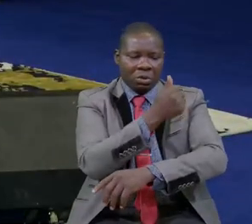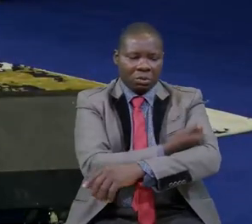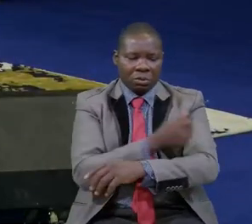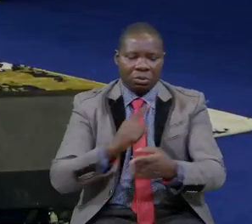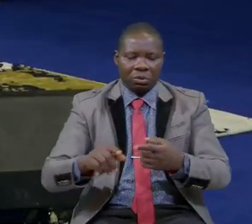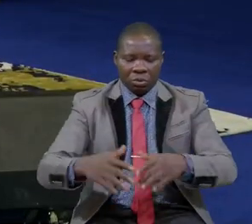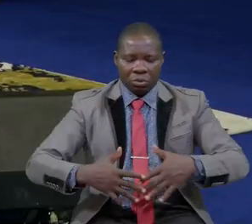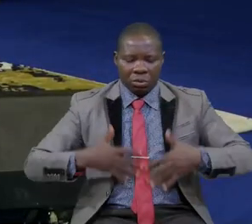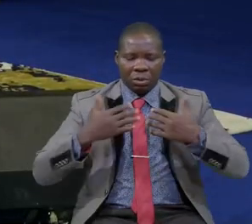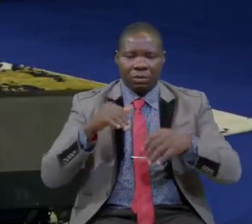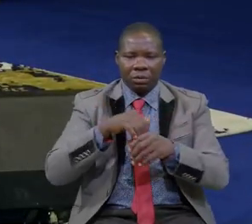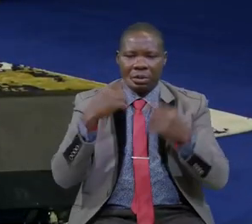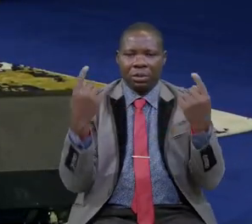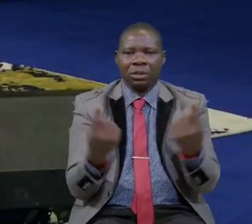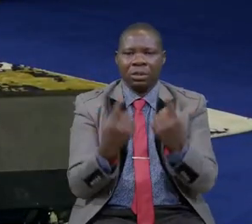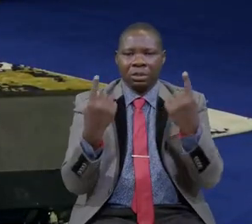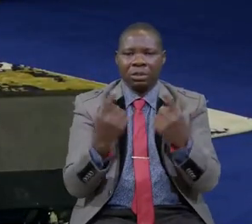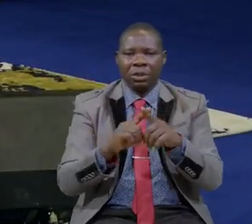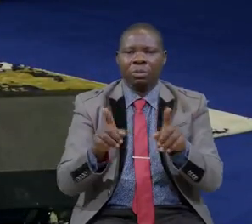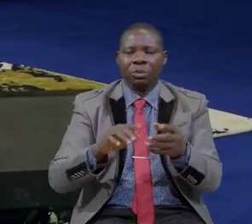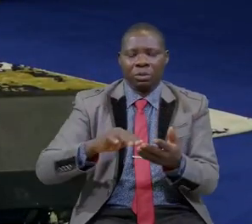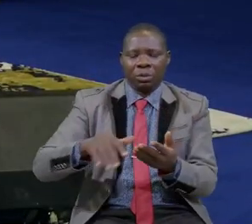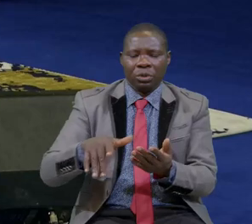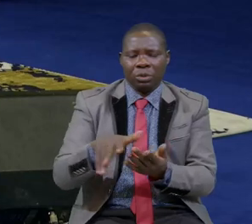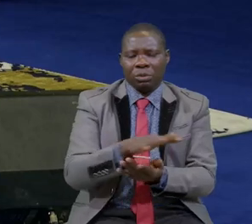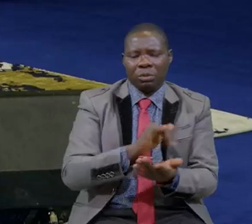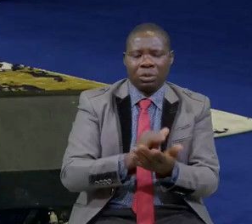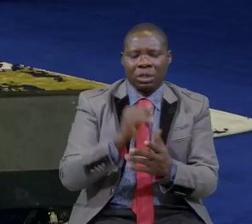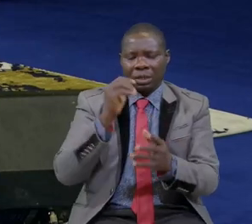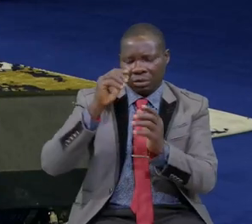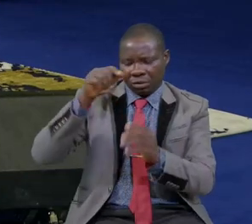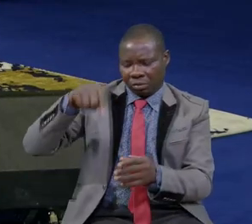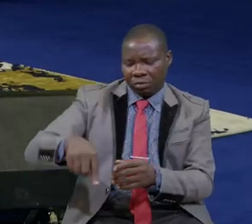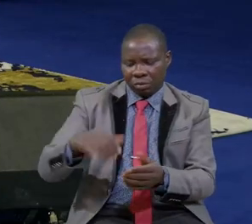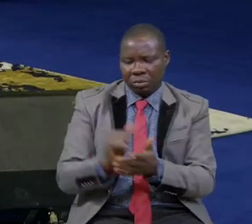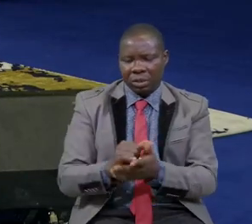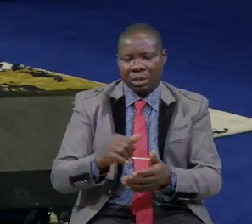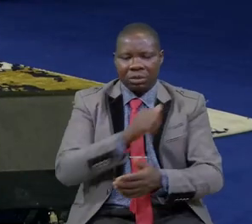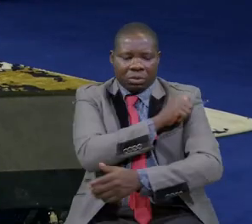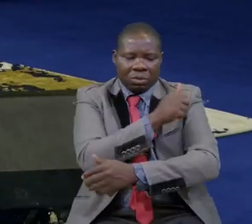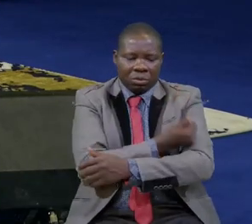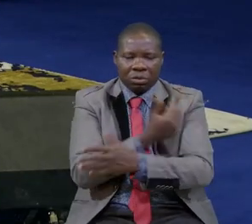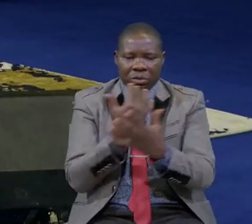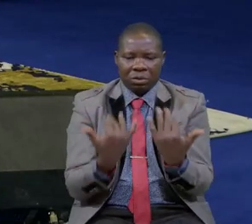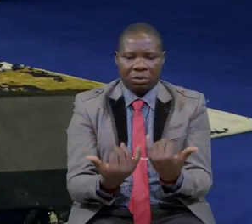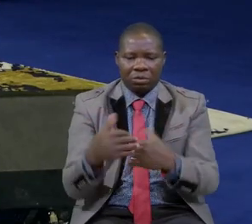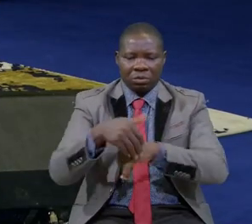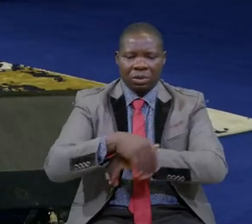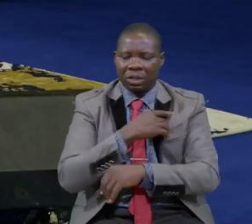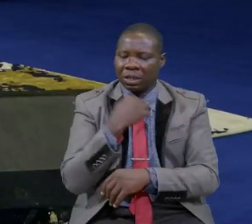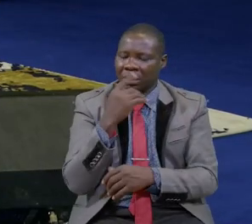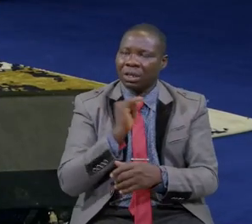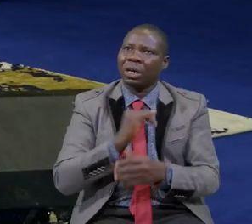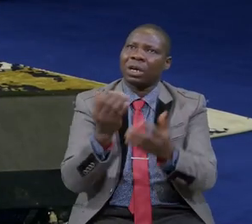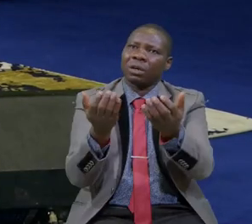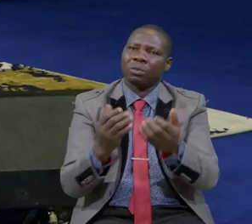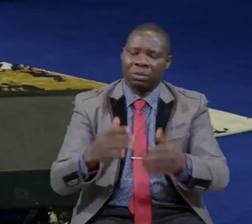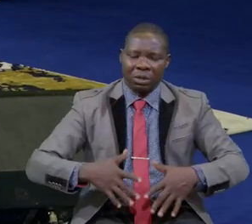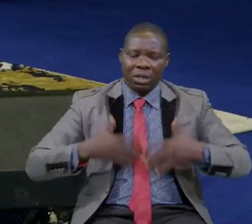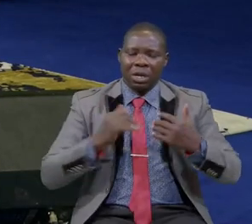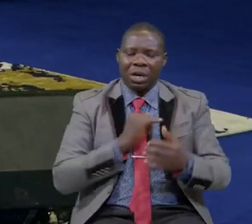sin. But those who drop that license tonight and you say, I want life, I want liberation,